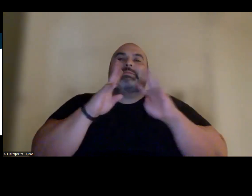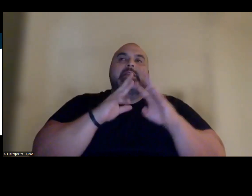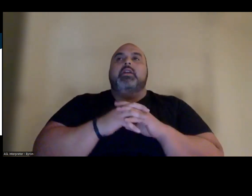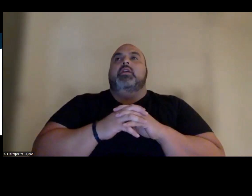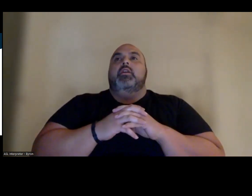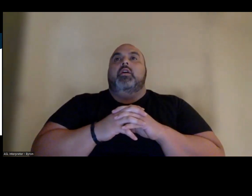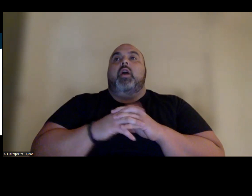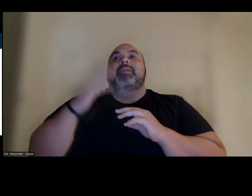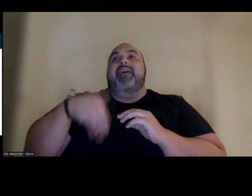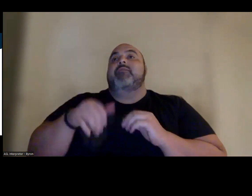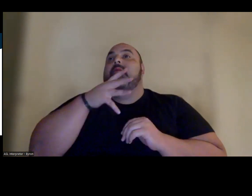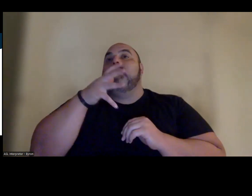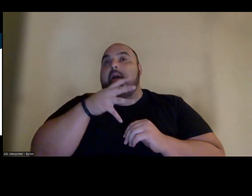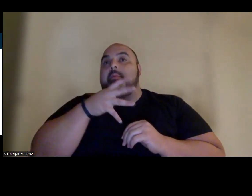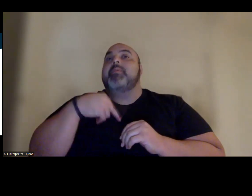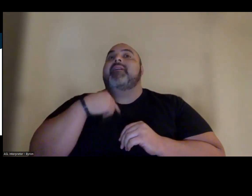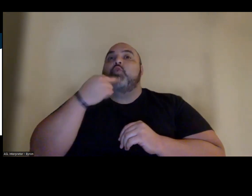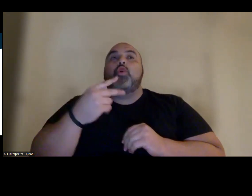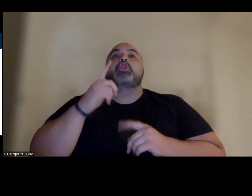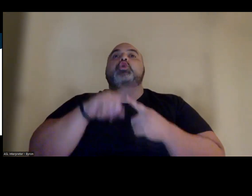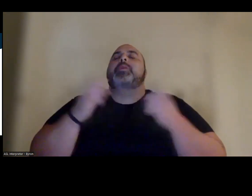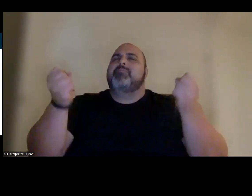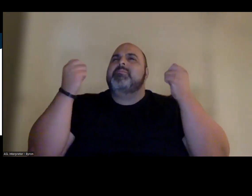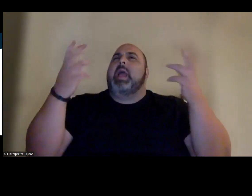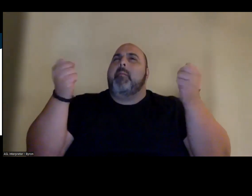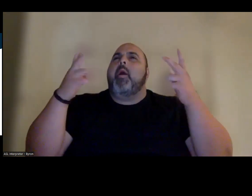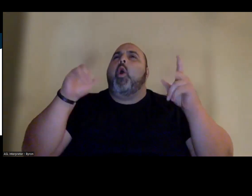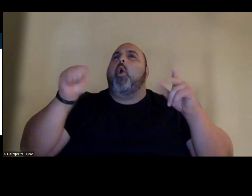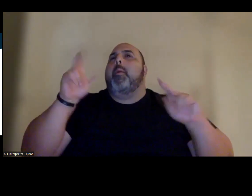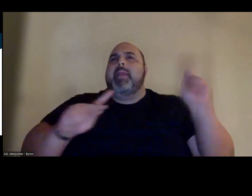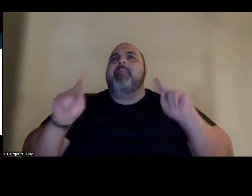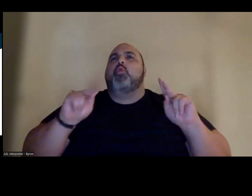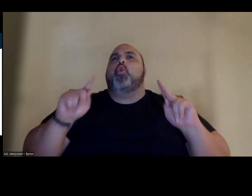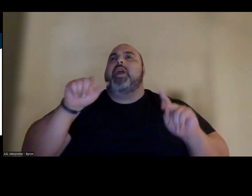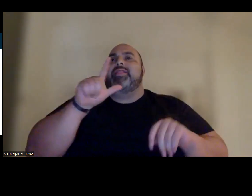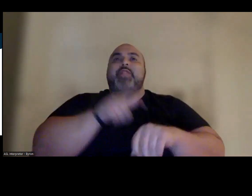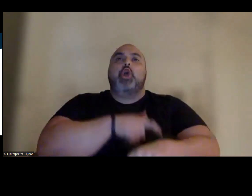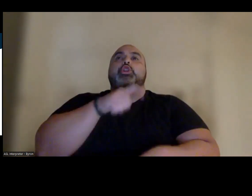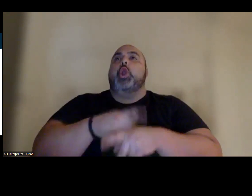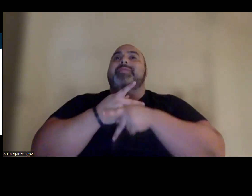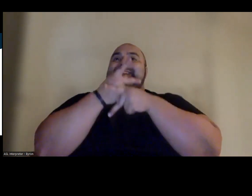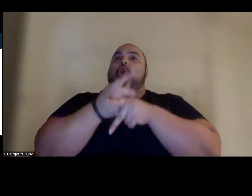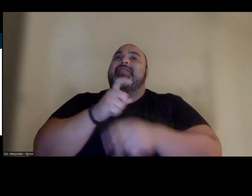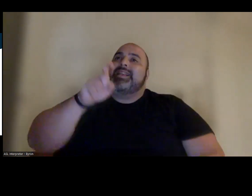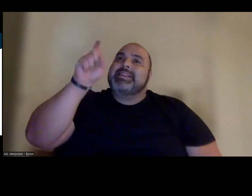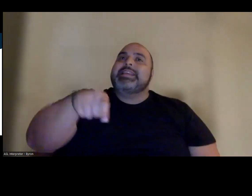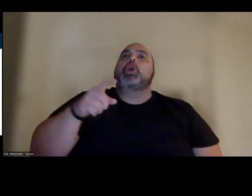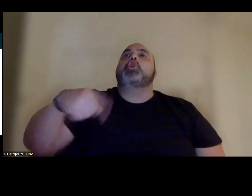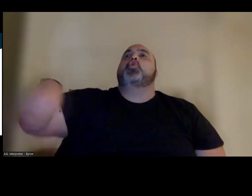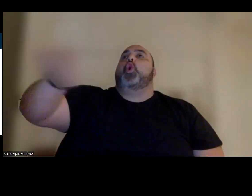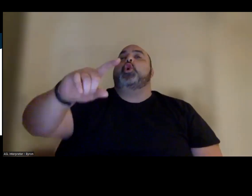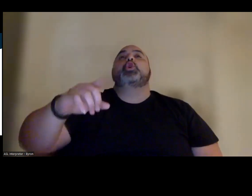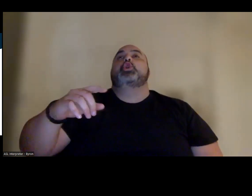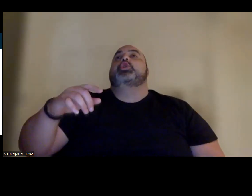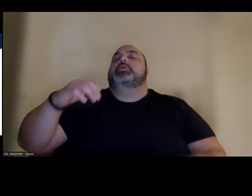behalf of my mom and be a voice to the millions of other people in long-term care that need you all to make